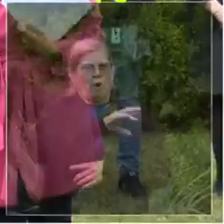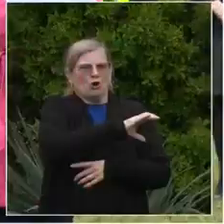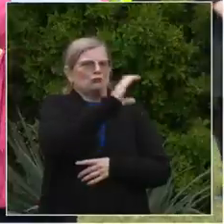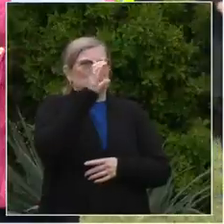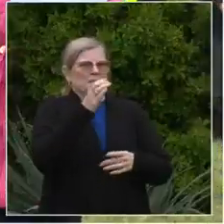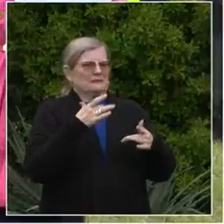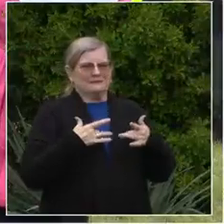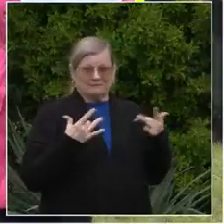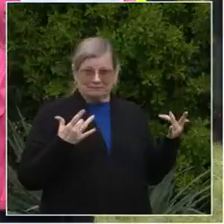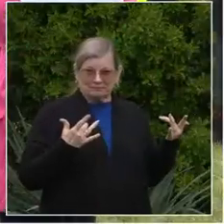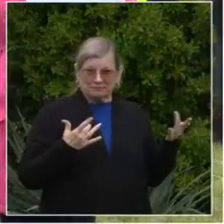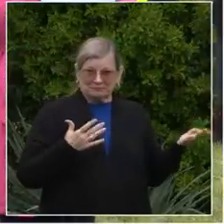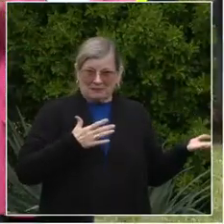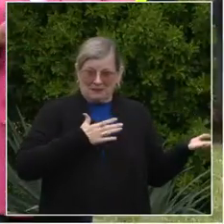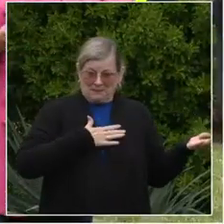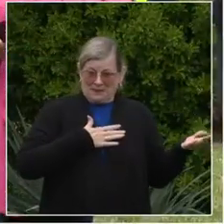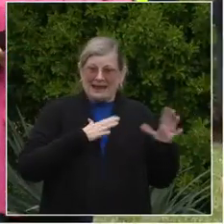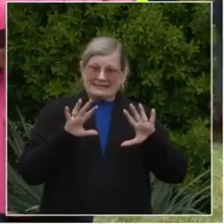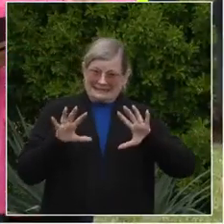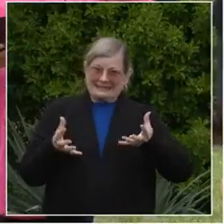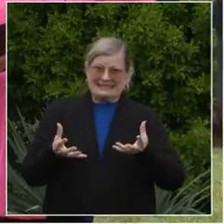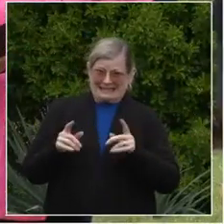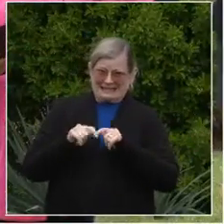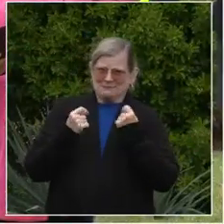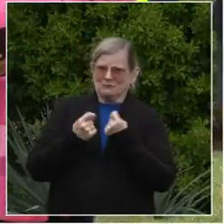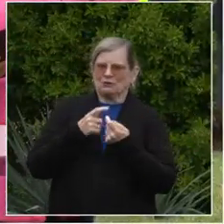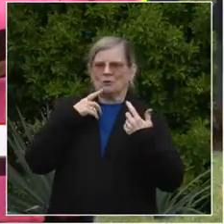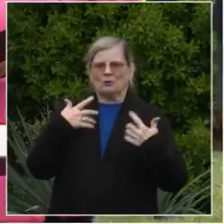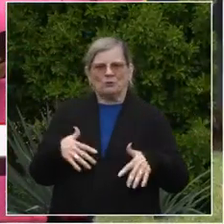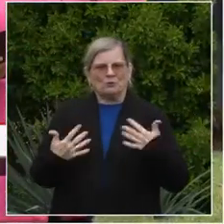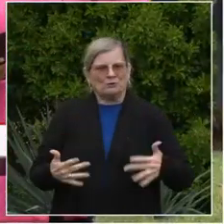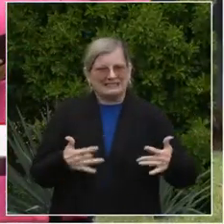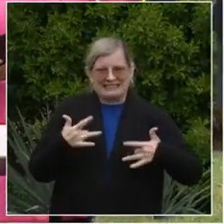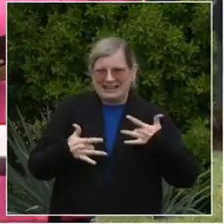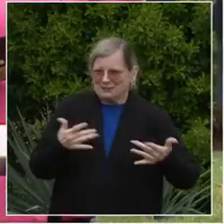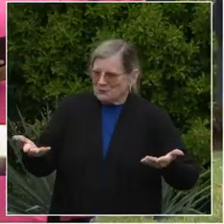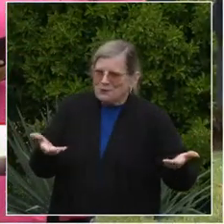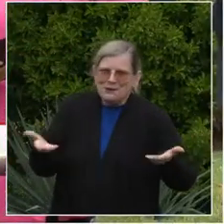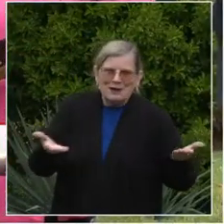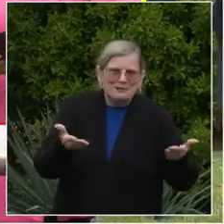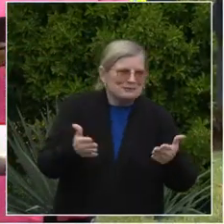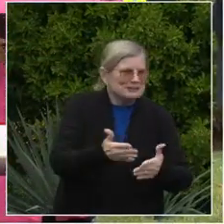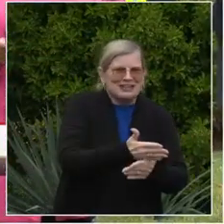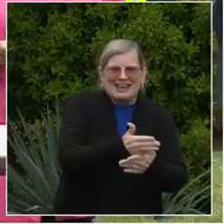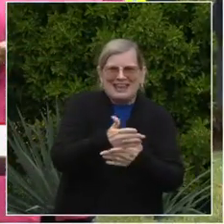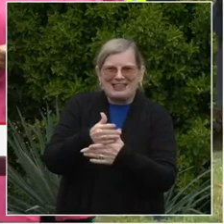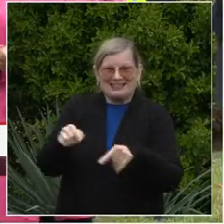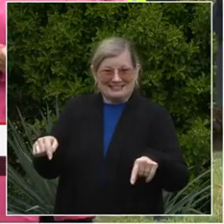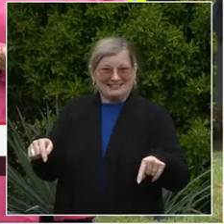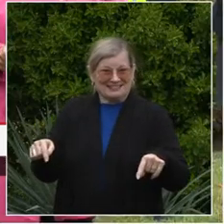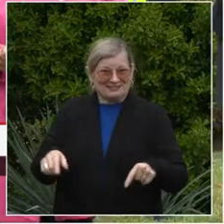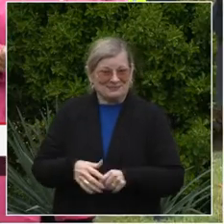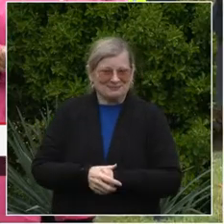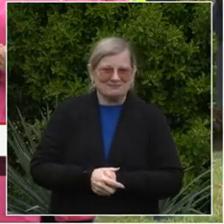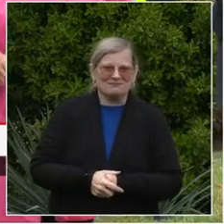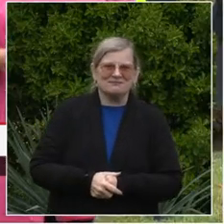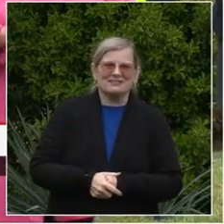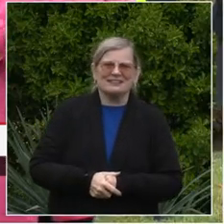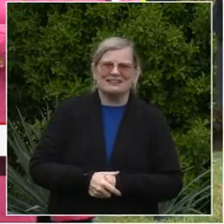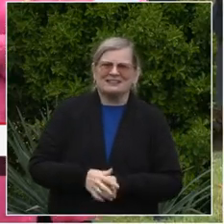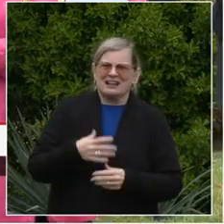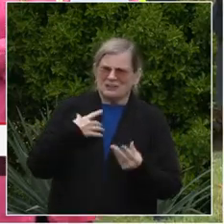some time here today on behalf of the residents of the District of Columbia. Let me say, for historical